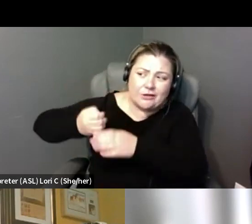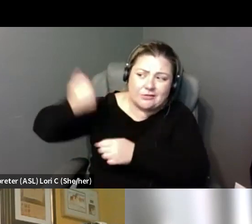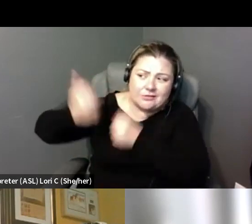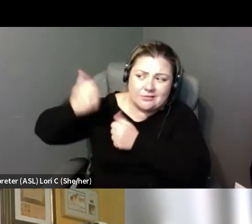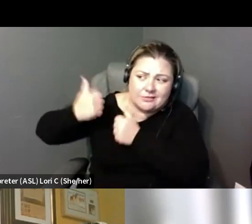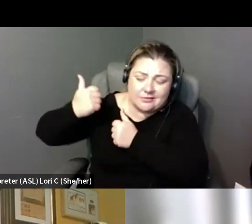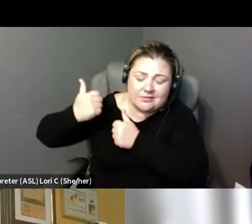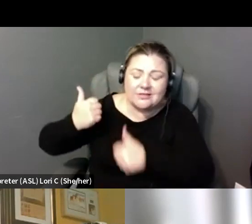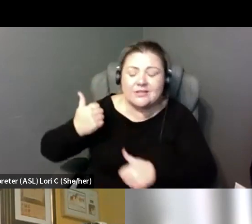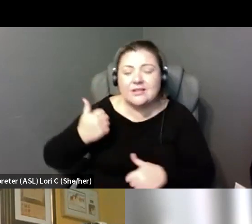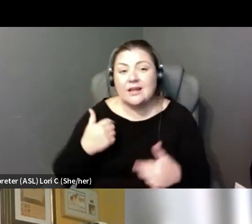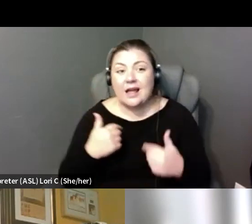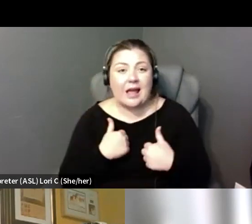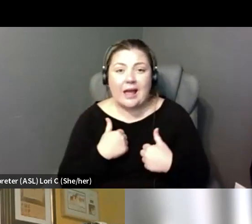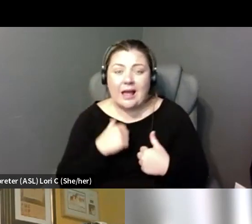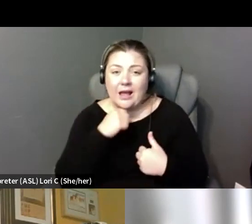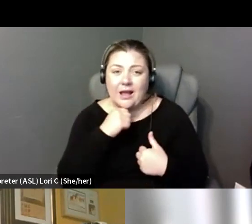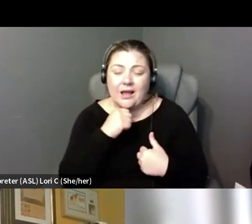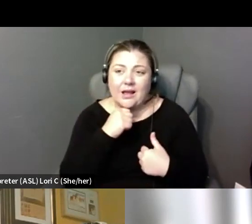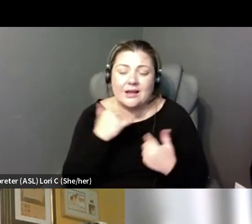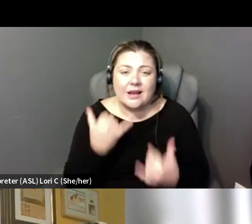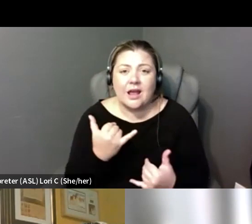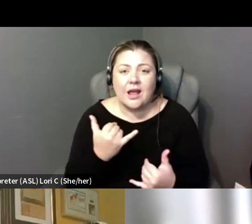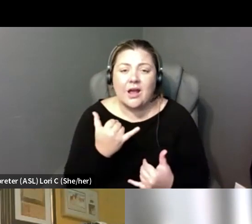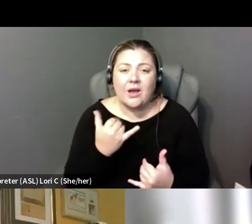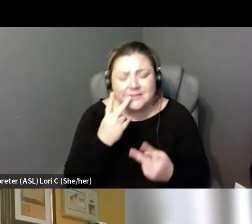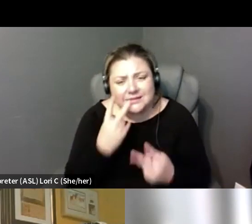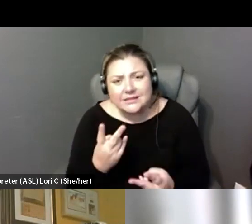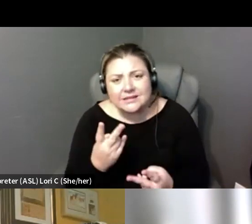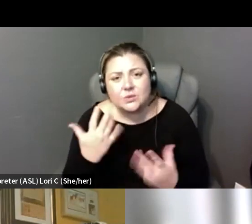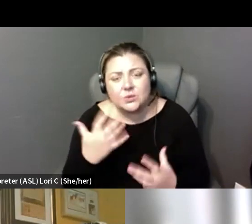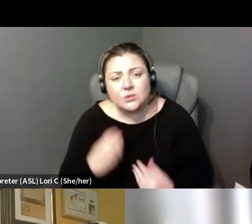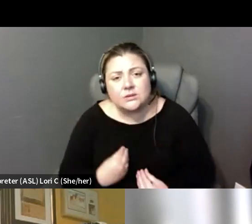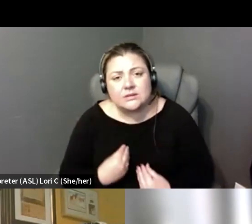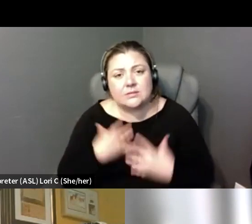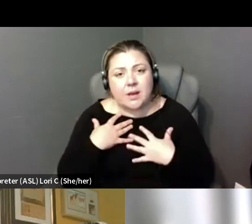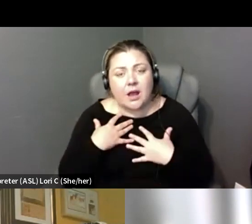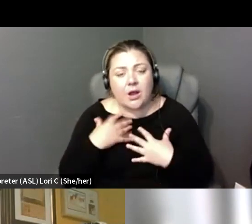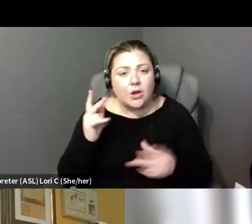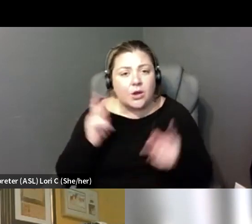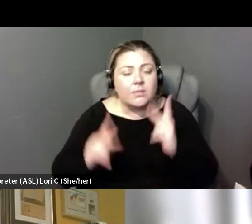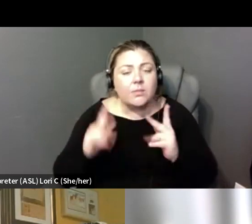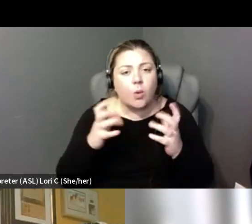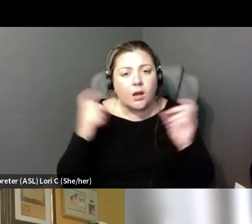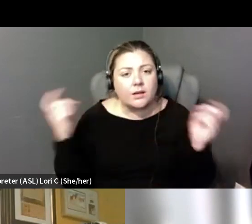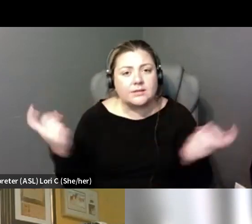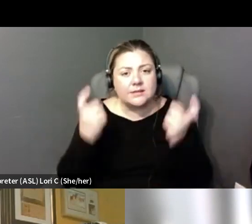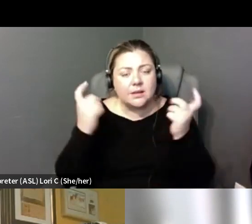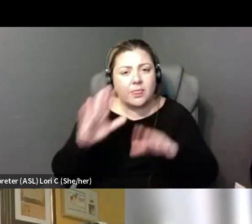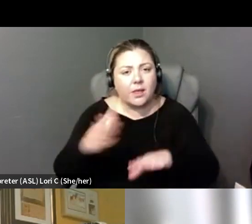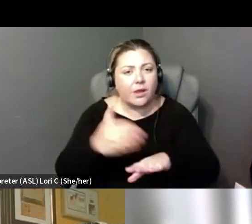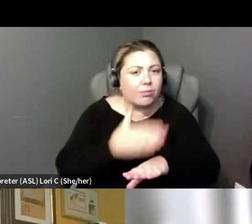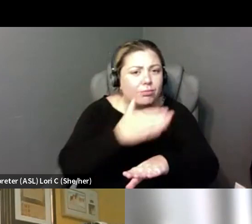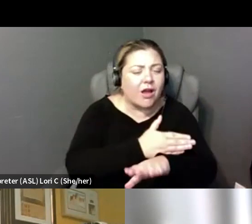granted anymore, that I'm really inspired by, people that want to celebrate progress that has been made instead of just looking